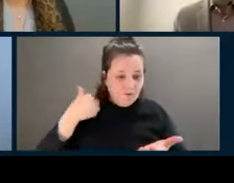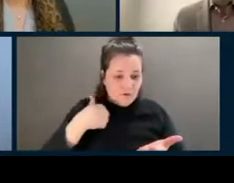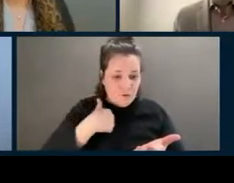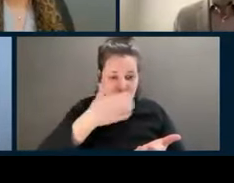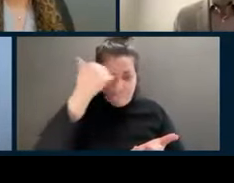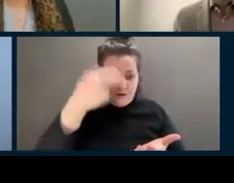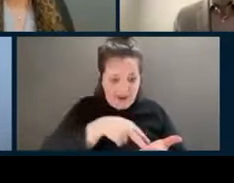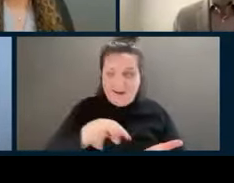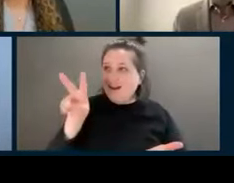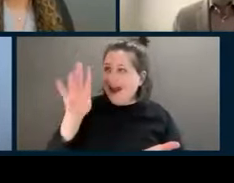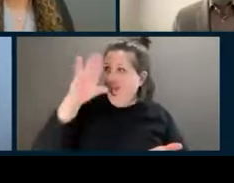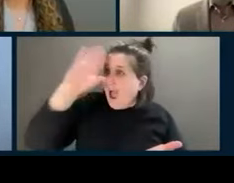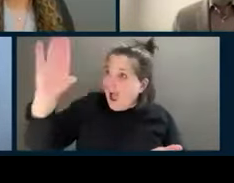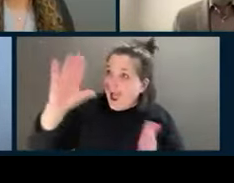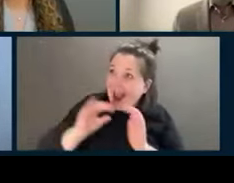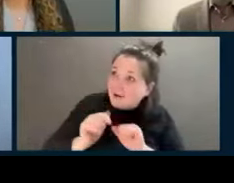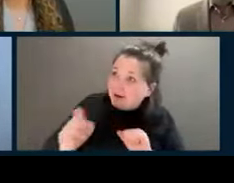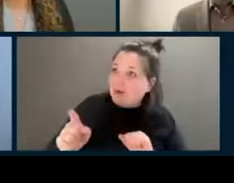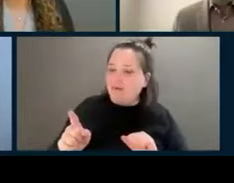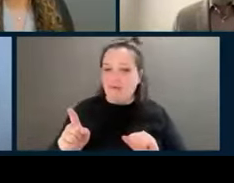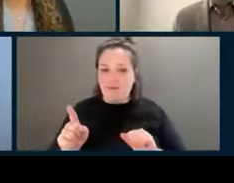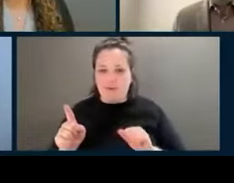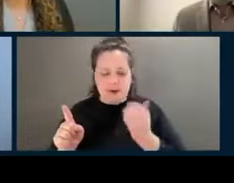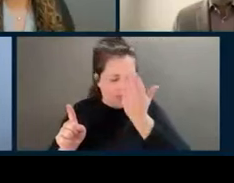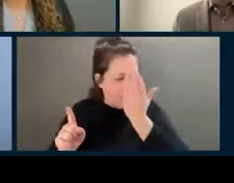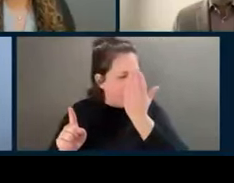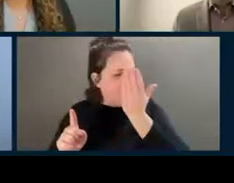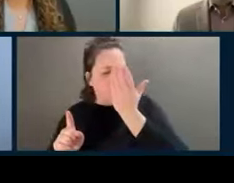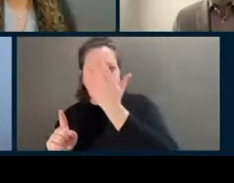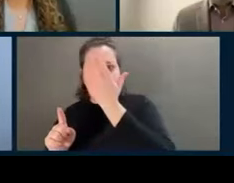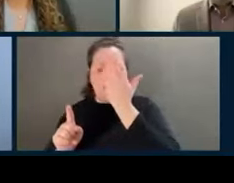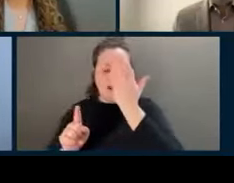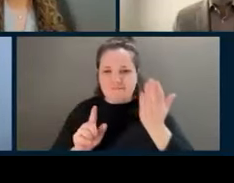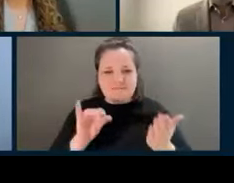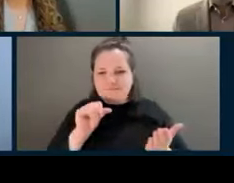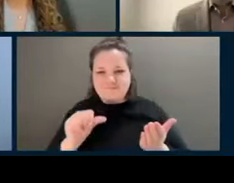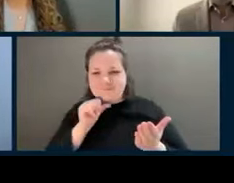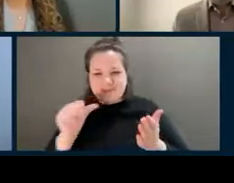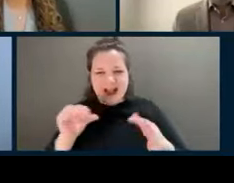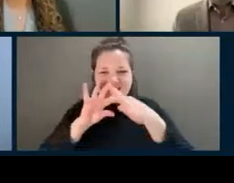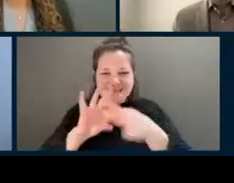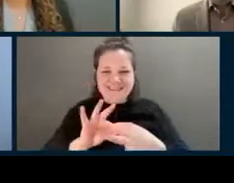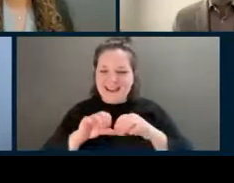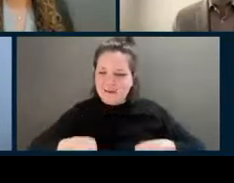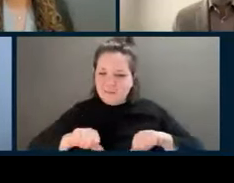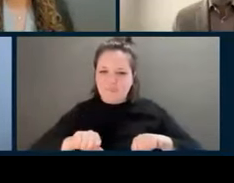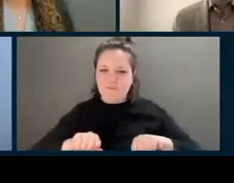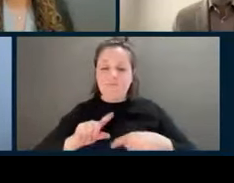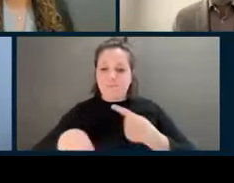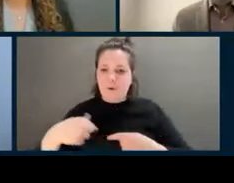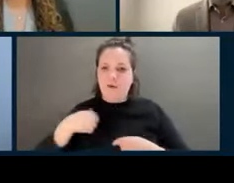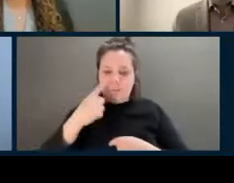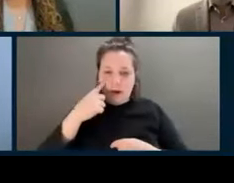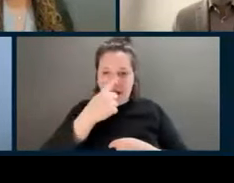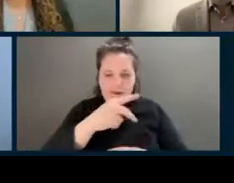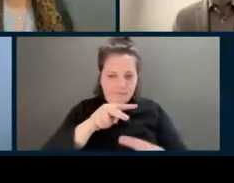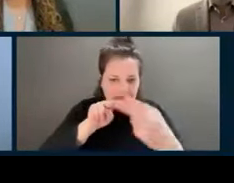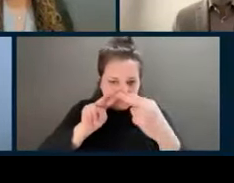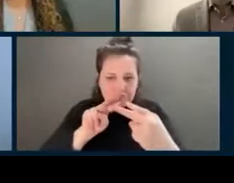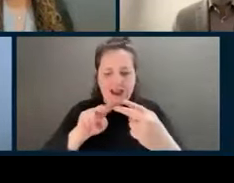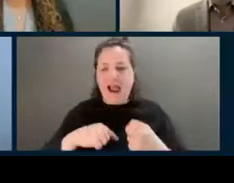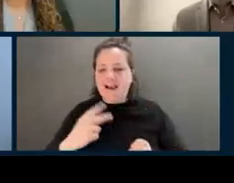you doing, right? That's, you kind of walk on with your face at your screen. But what that does is when we're able to connect eye to eye with folks to say that I see